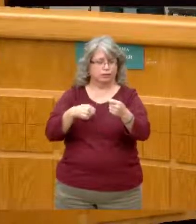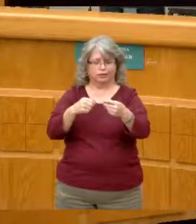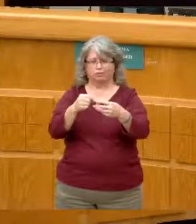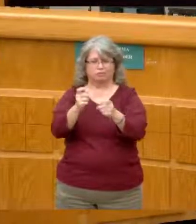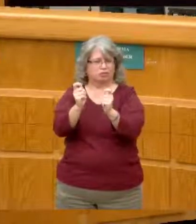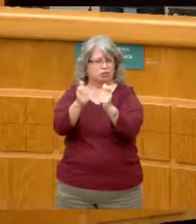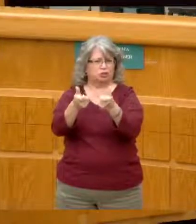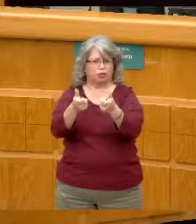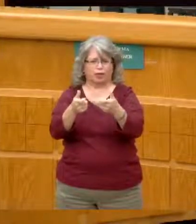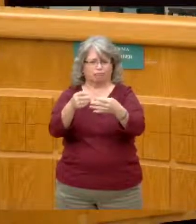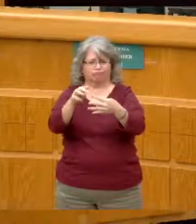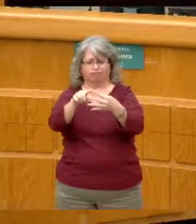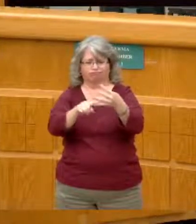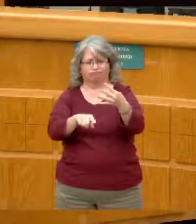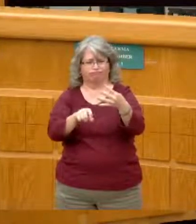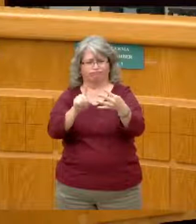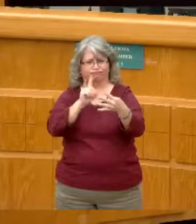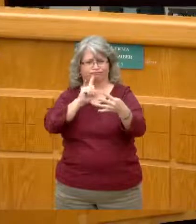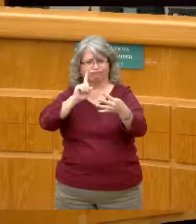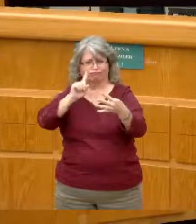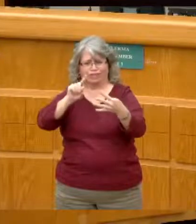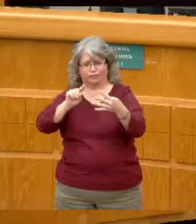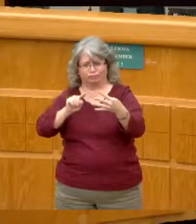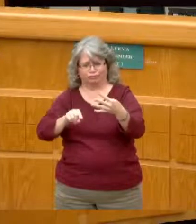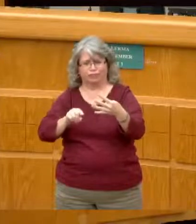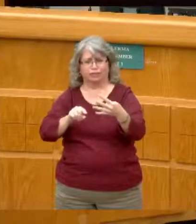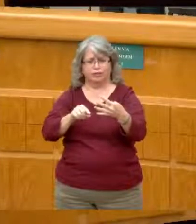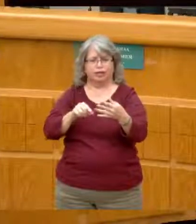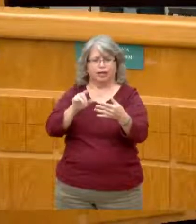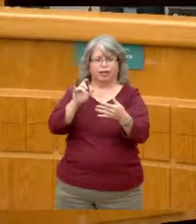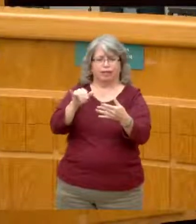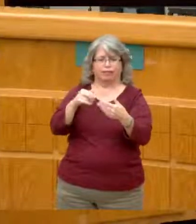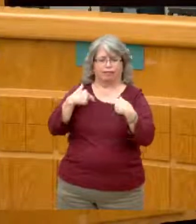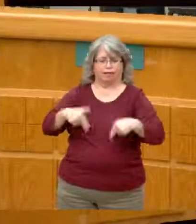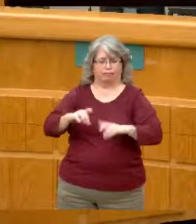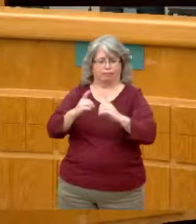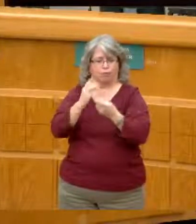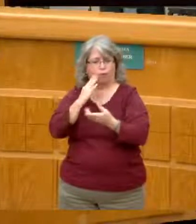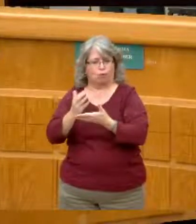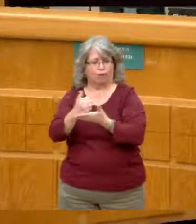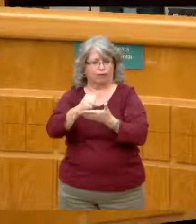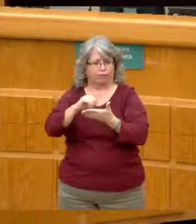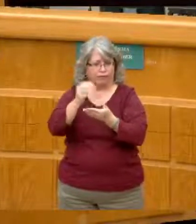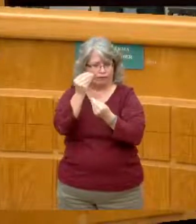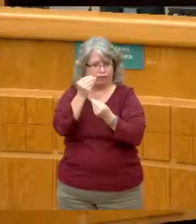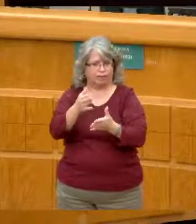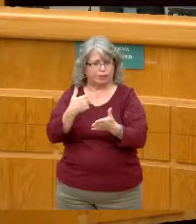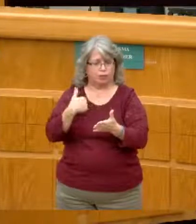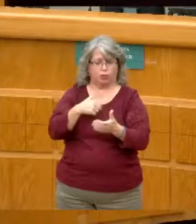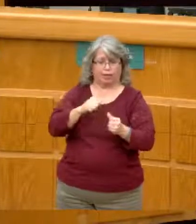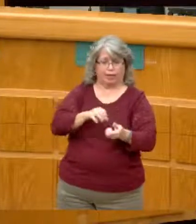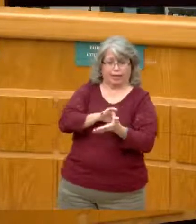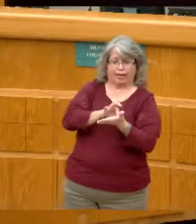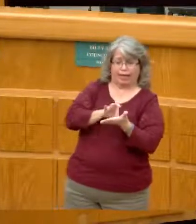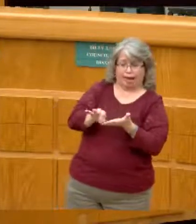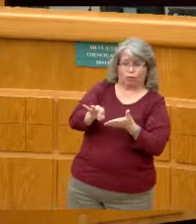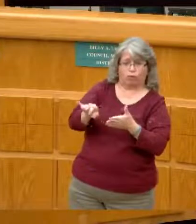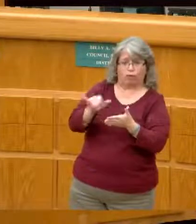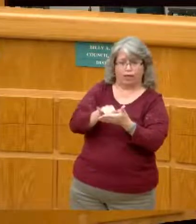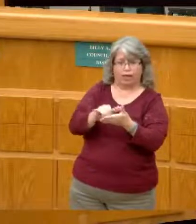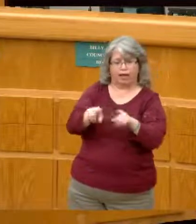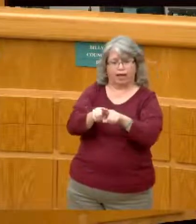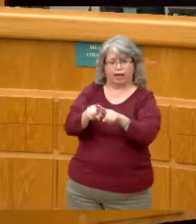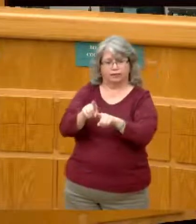and the Public Health District will get that information, and we'll be able to count that as a suspected case in our